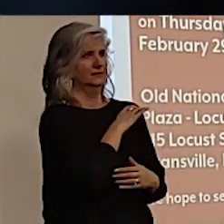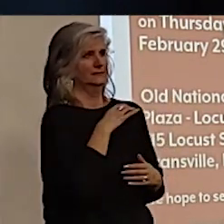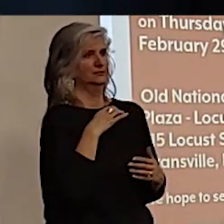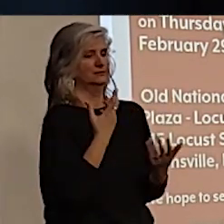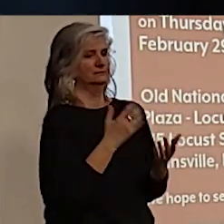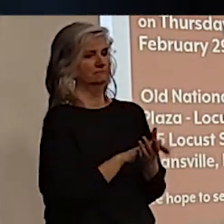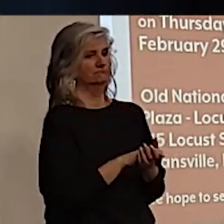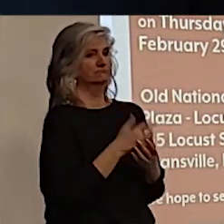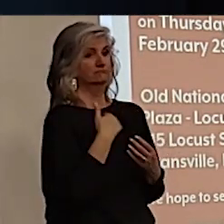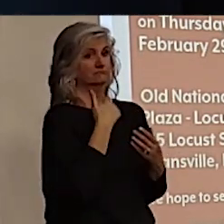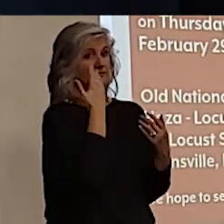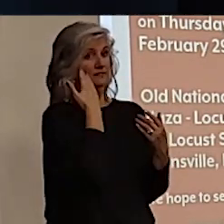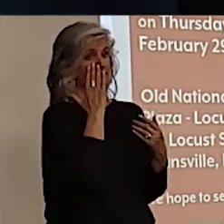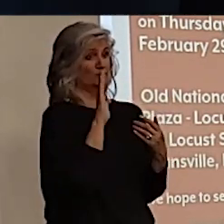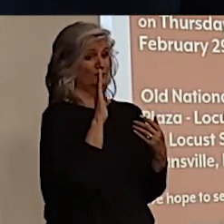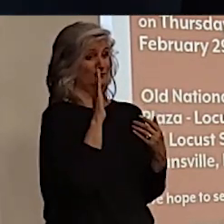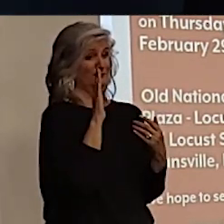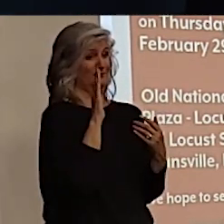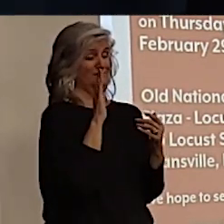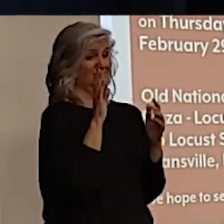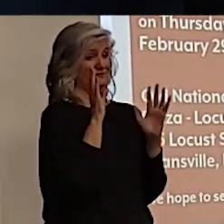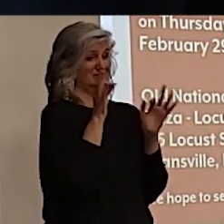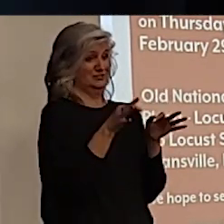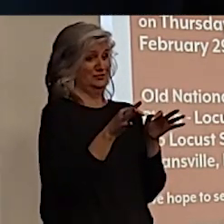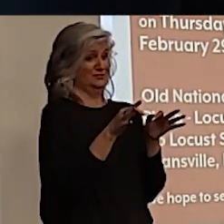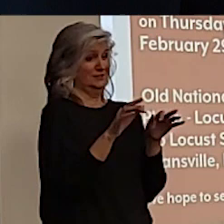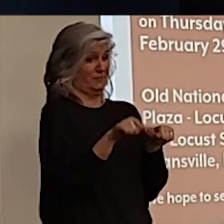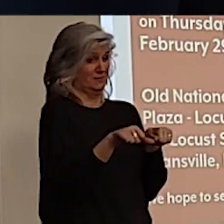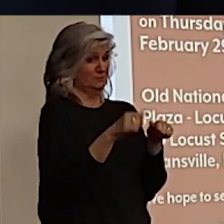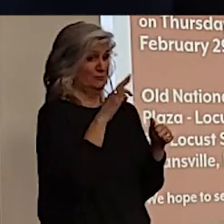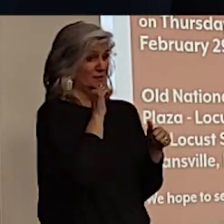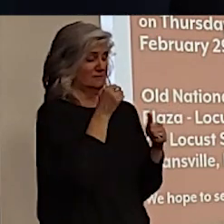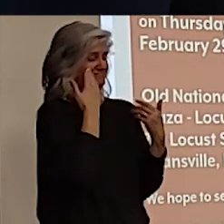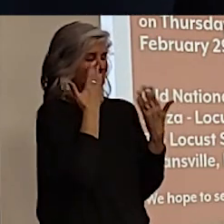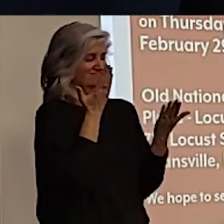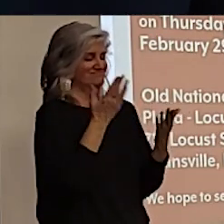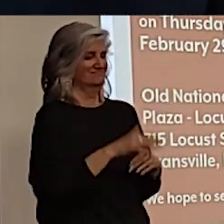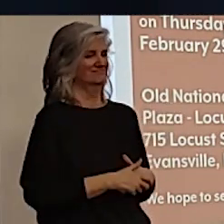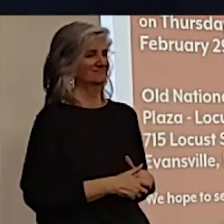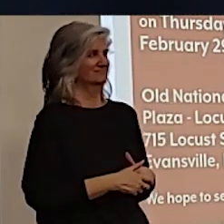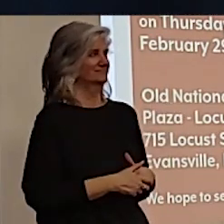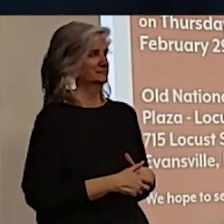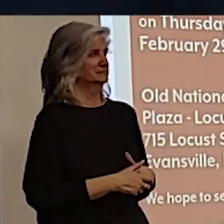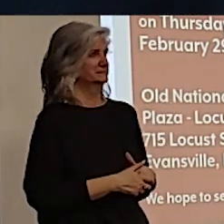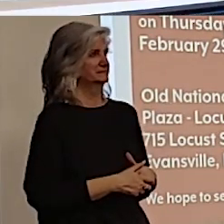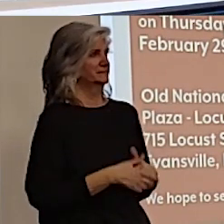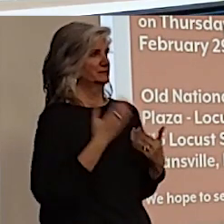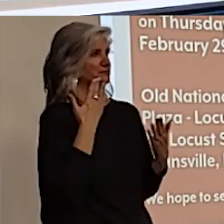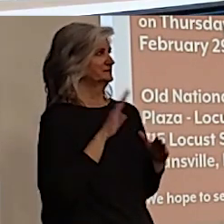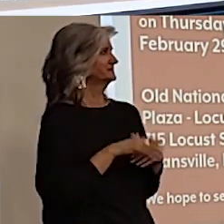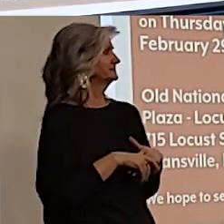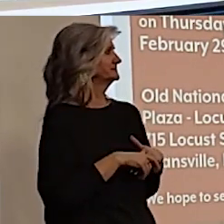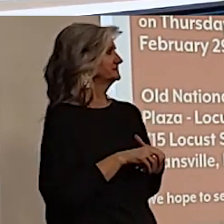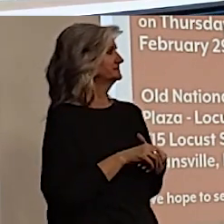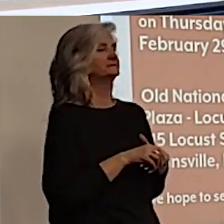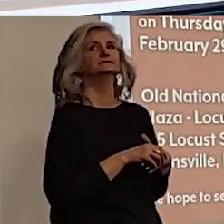And I don't know if a settlement is even possible in this case. I have no idea, so.